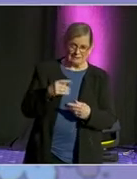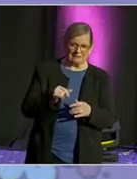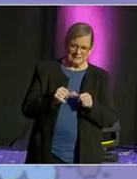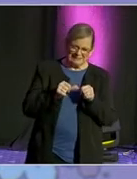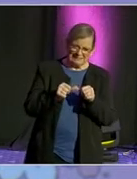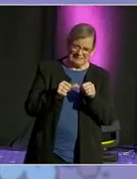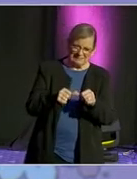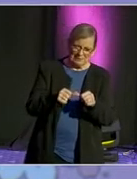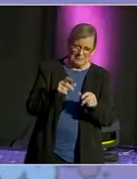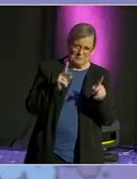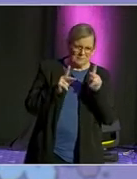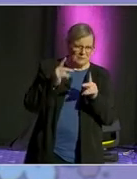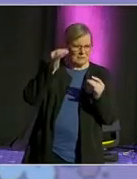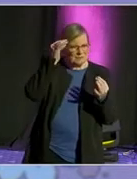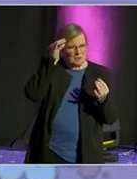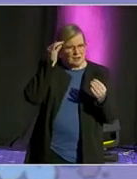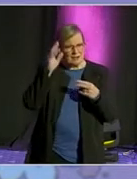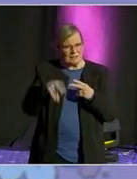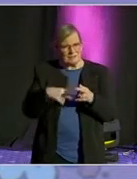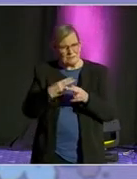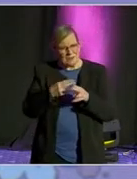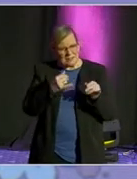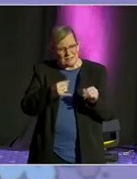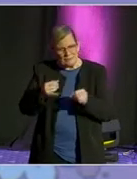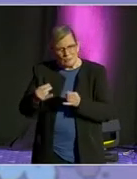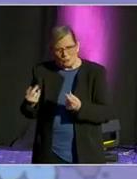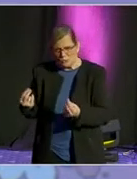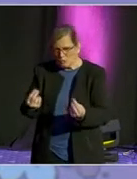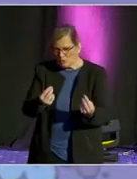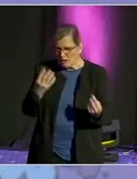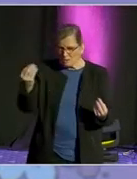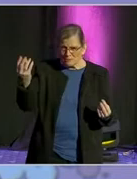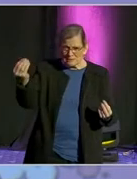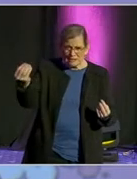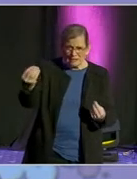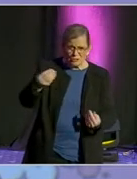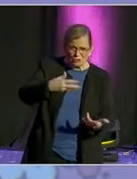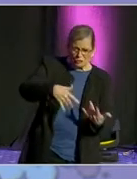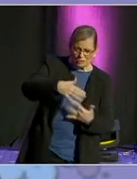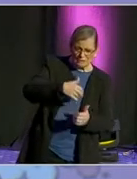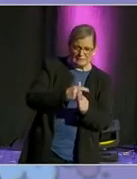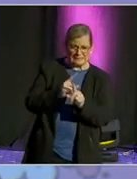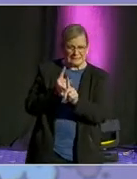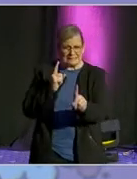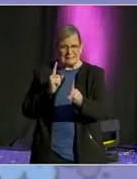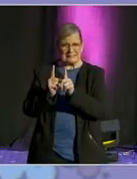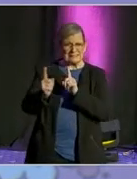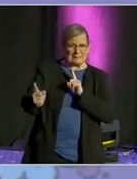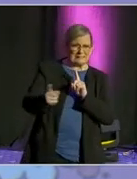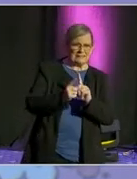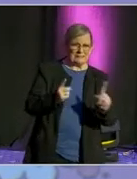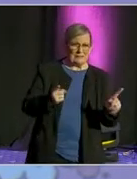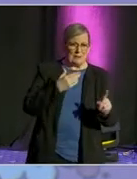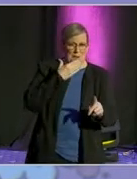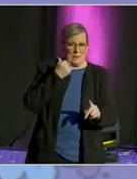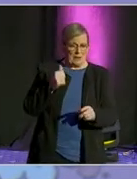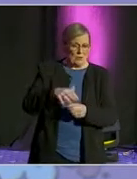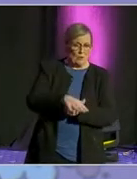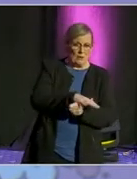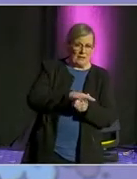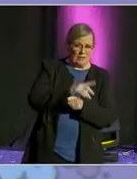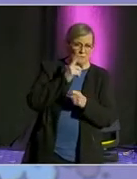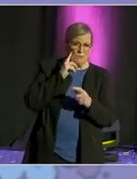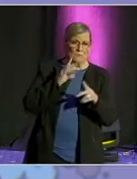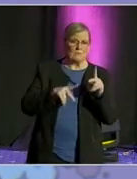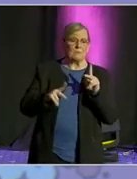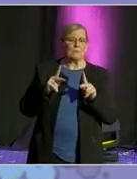fact that there are so many things that individuals can do outside and socially distance make us a prime location for individuals that are looking at coming to